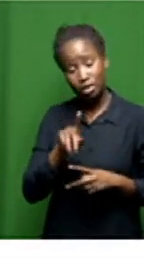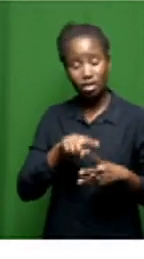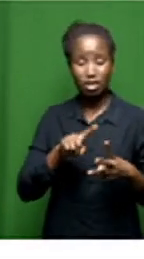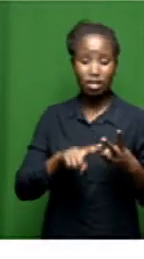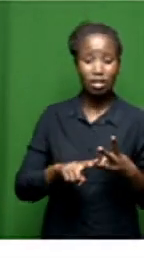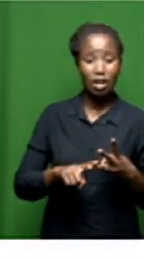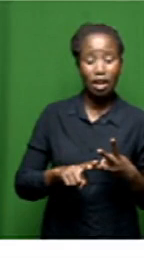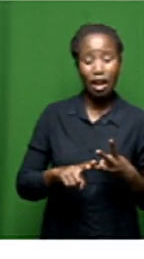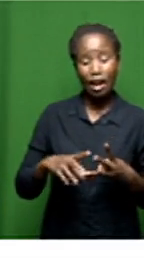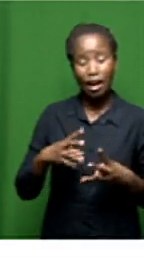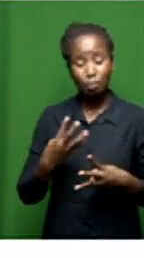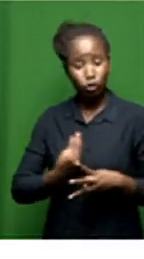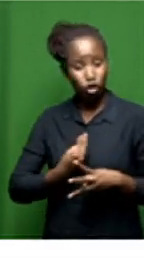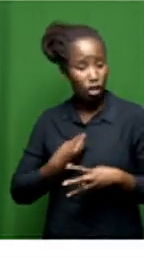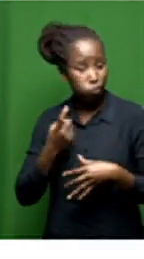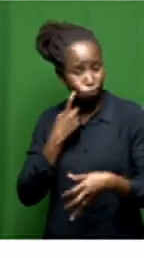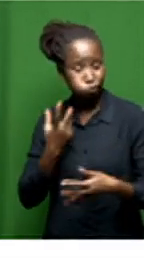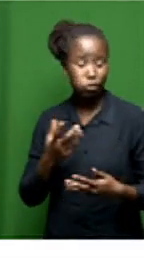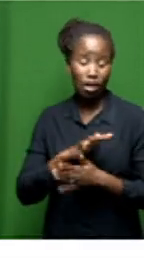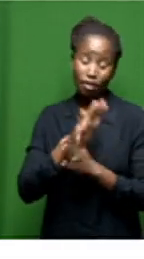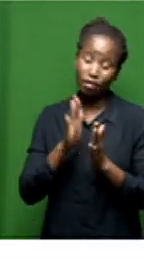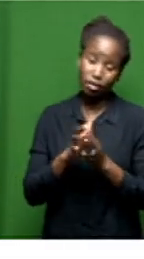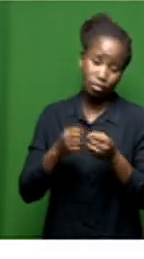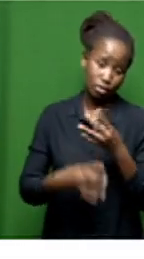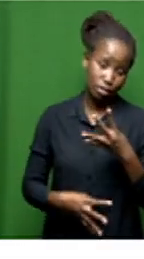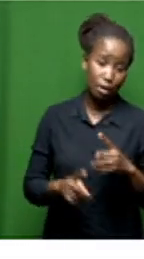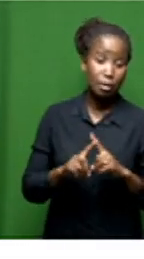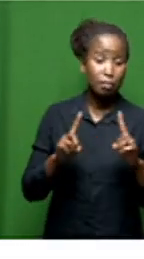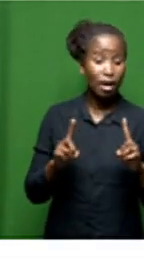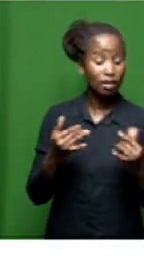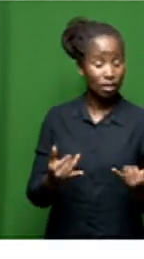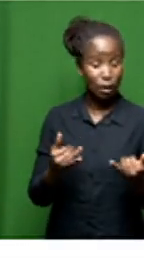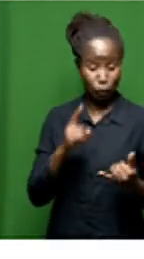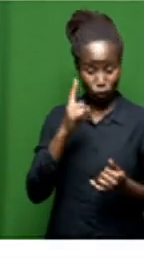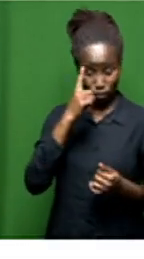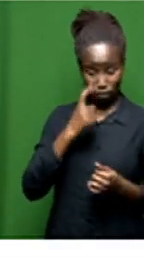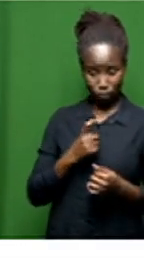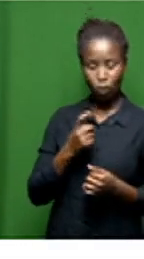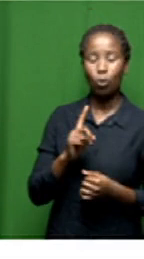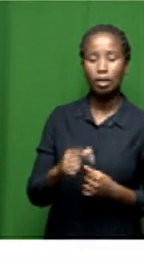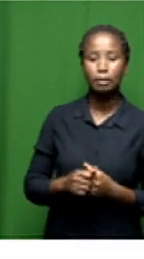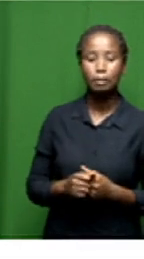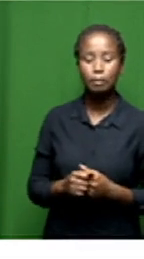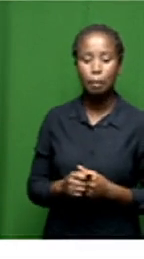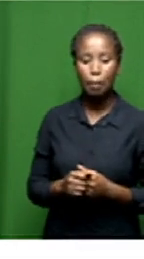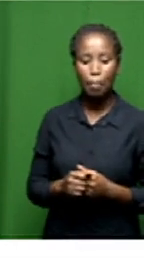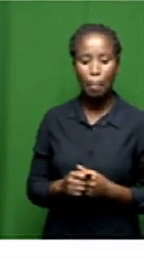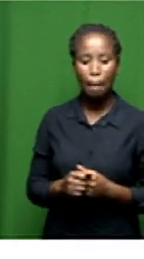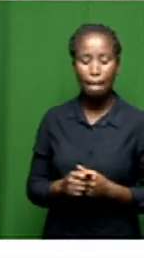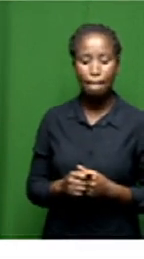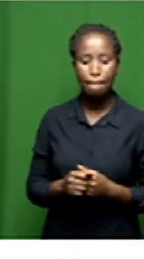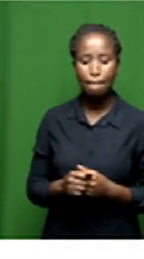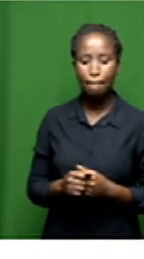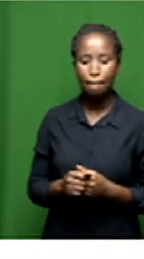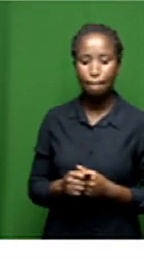when COVID is all the attention it takes. But coming to your question, Sakani, is incentives now